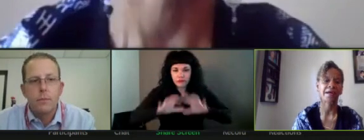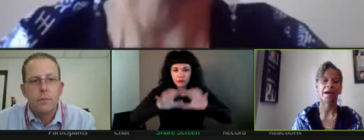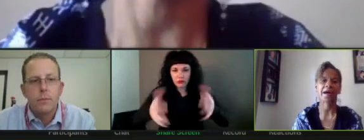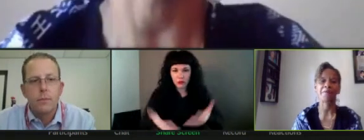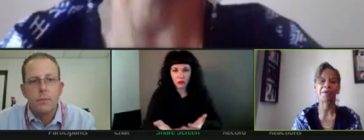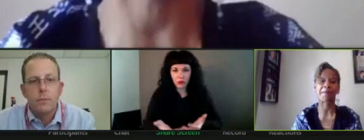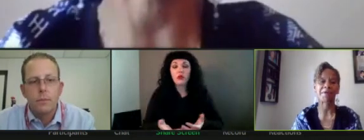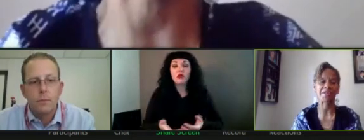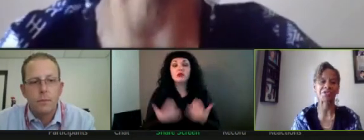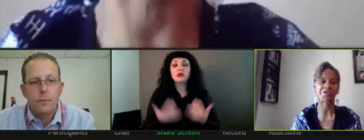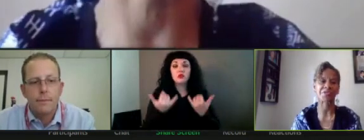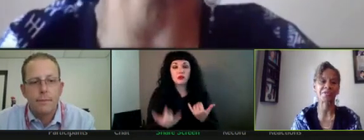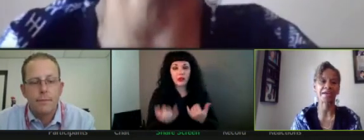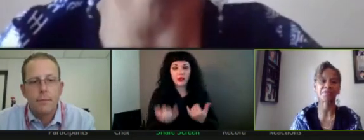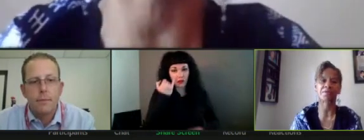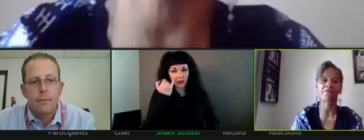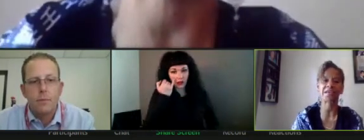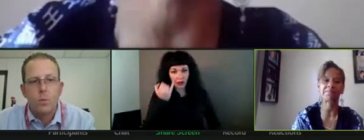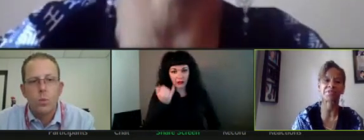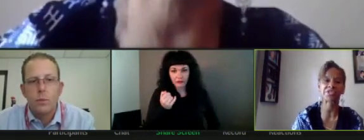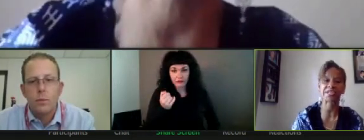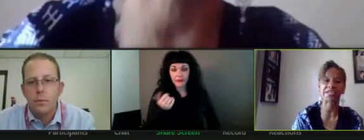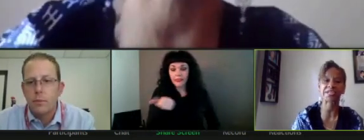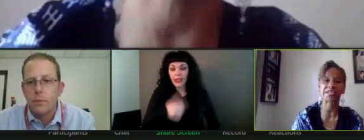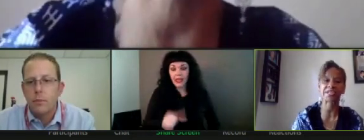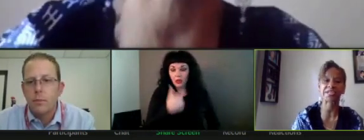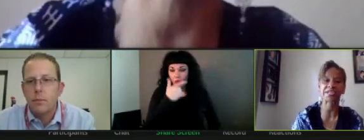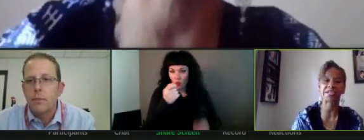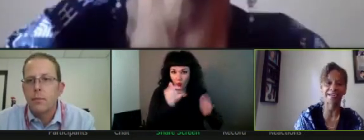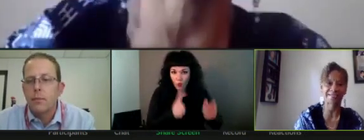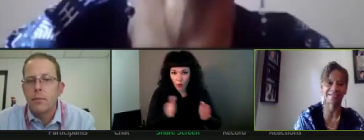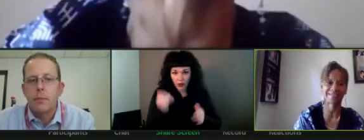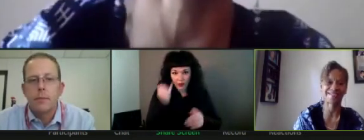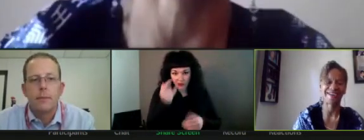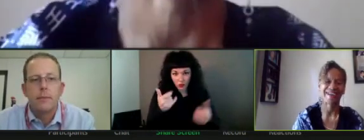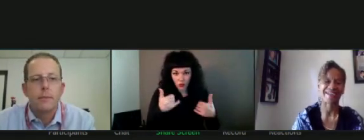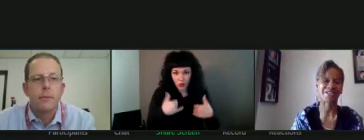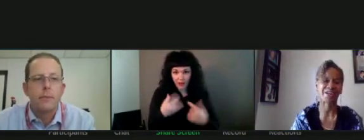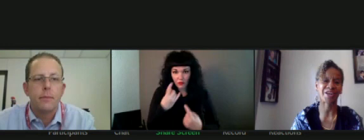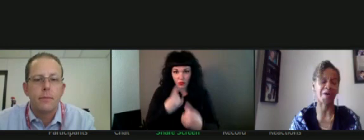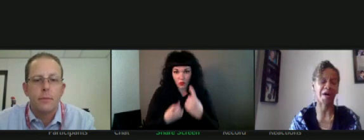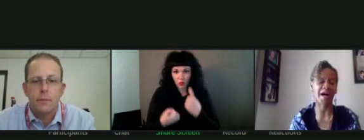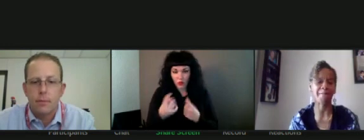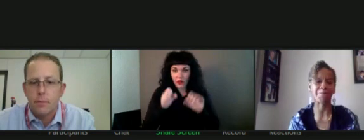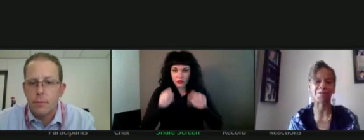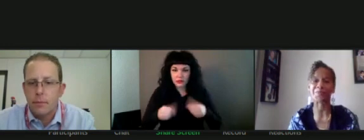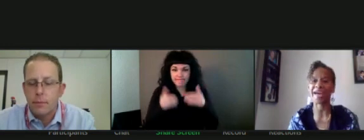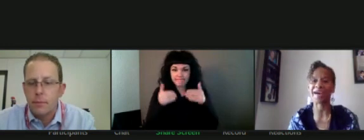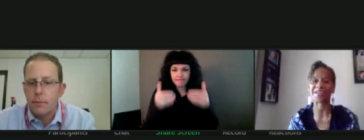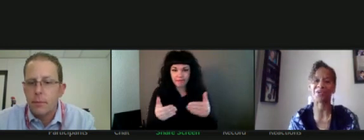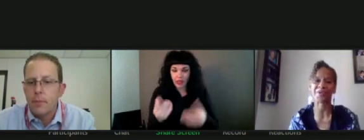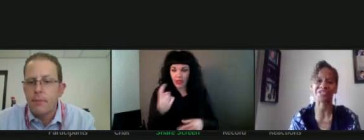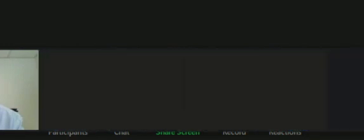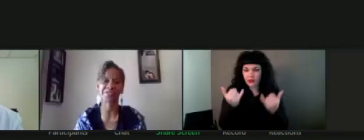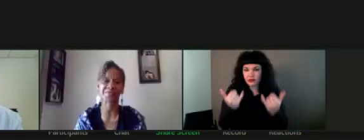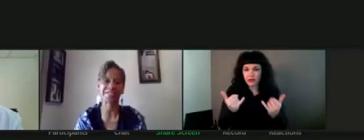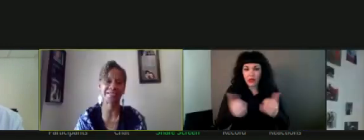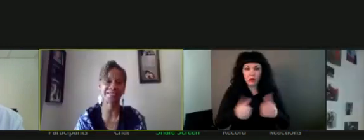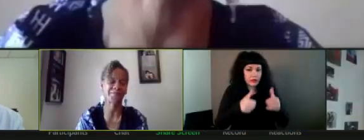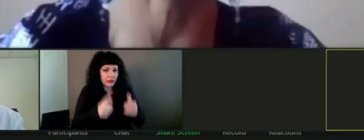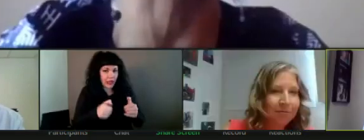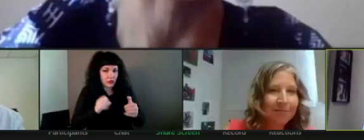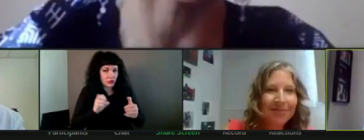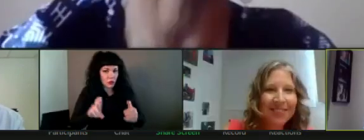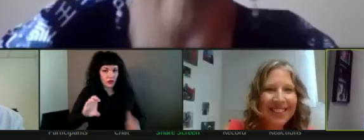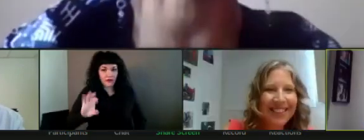questions. Remember that you can do that through the Facebook chat. Also text us. So do we have any question,